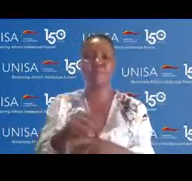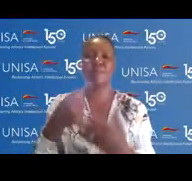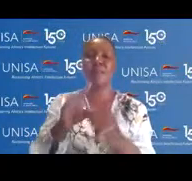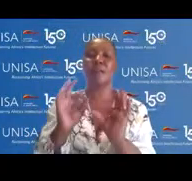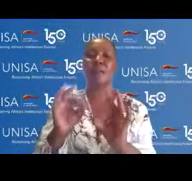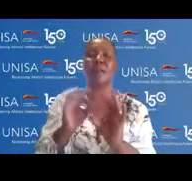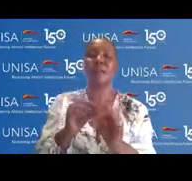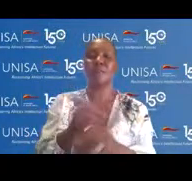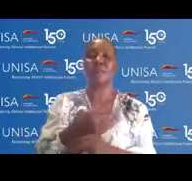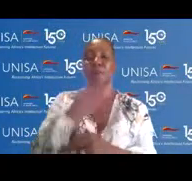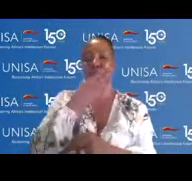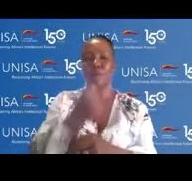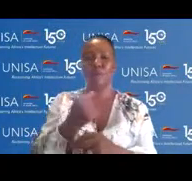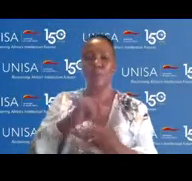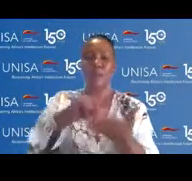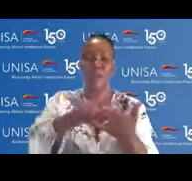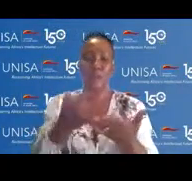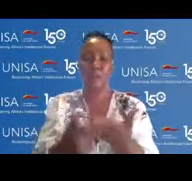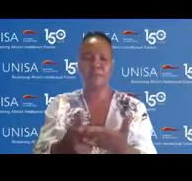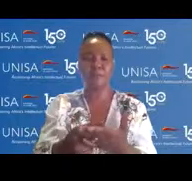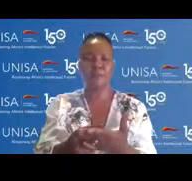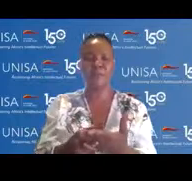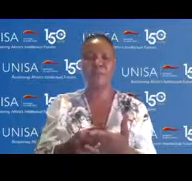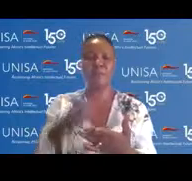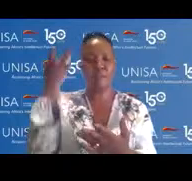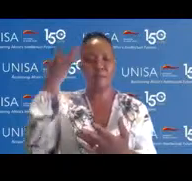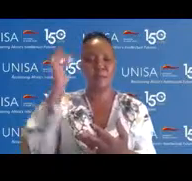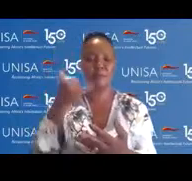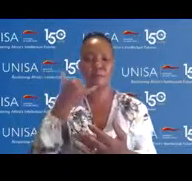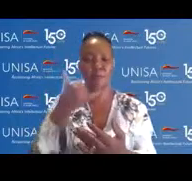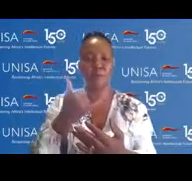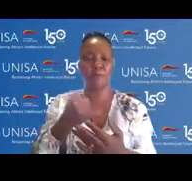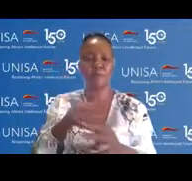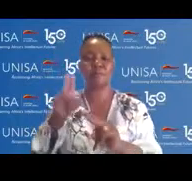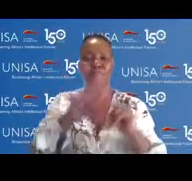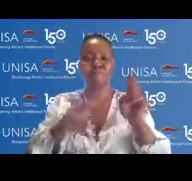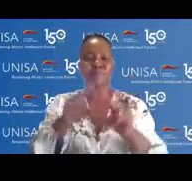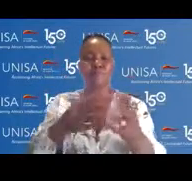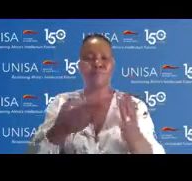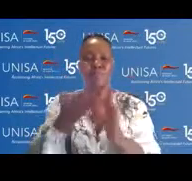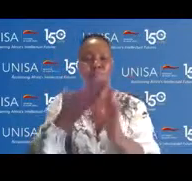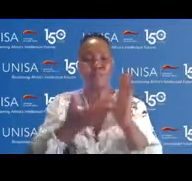laptop. So there's your smartphones. So let's have a look quickly at this one over here.